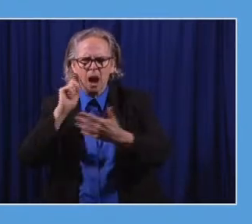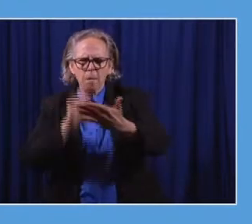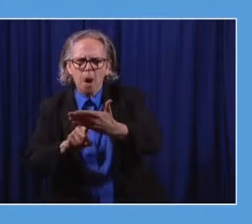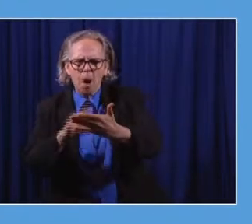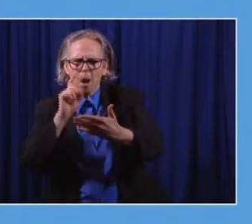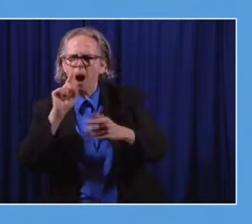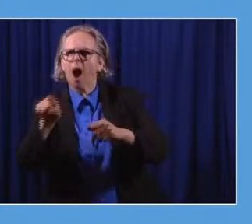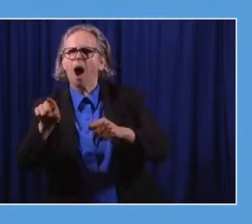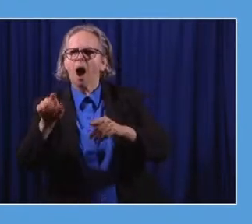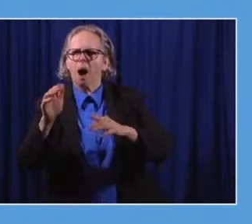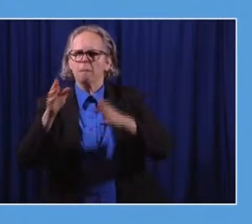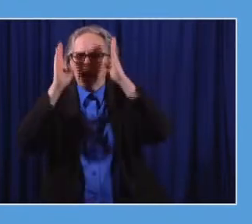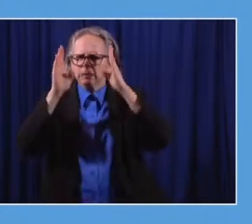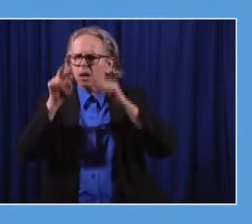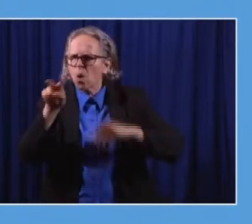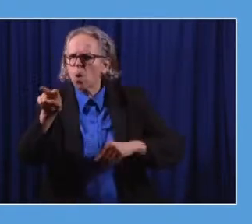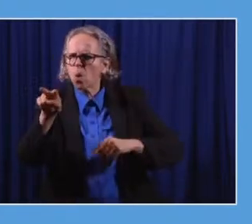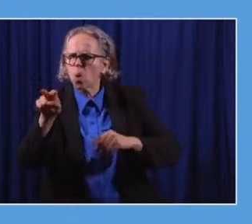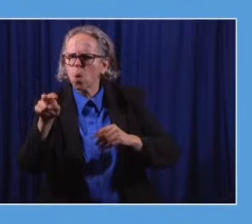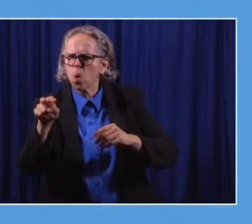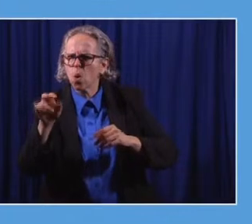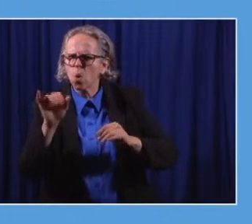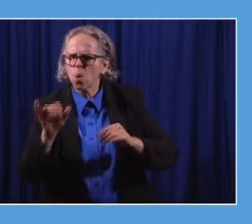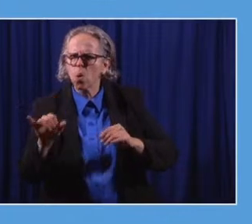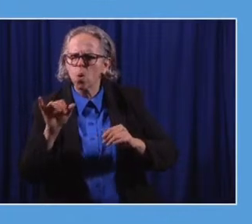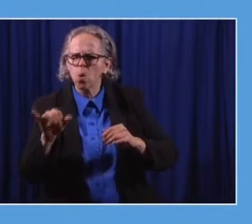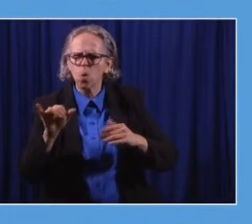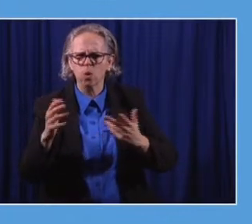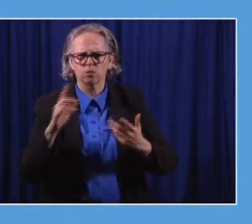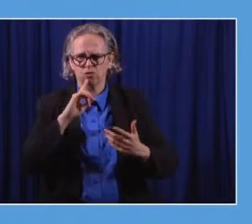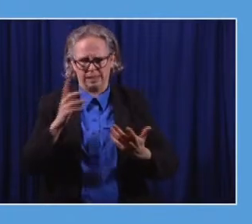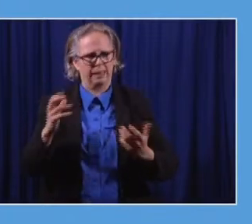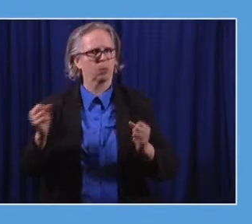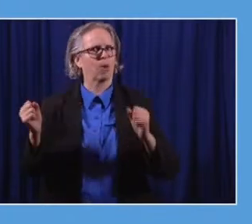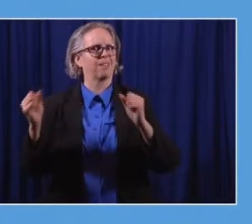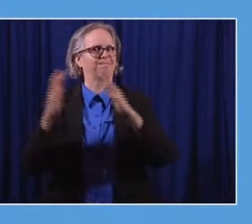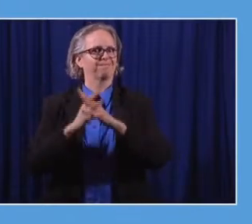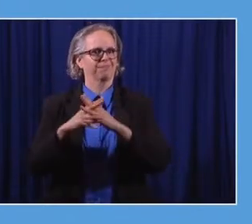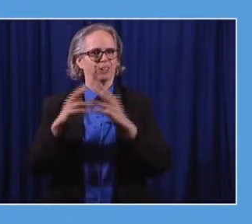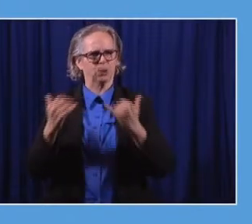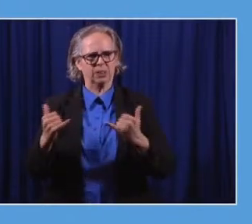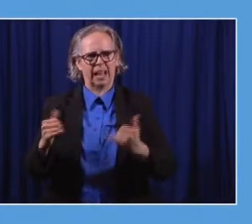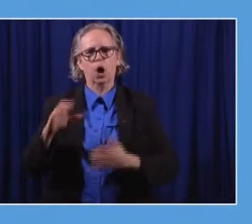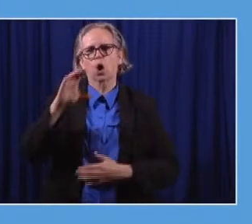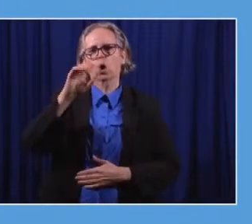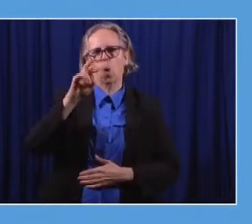will be available today on the COVID-19 data dashboard at